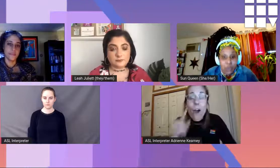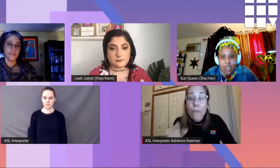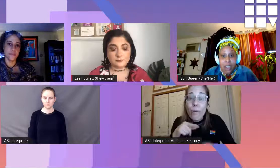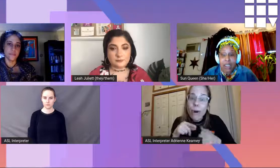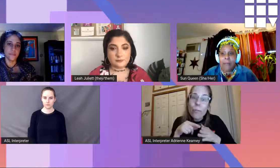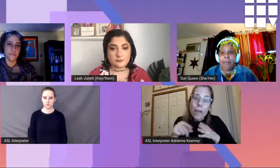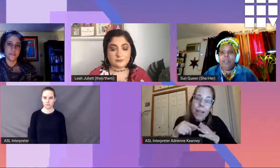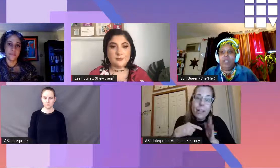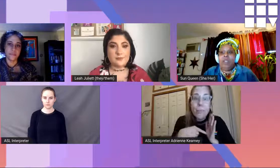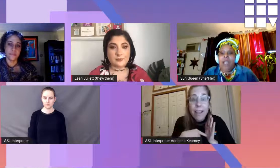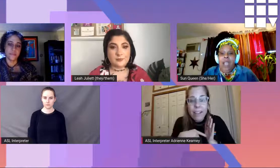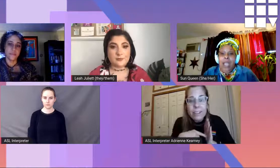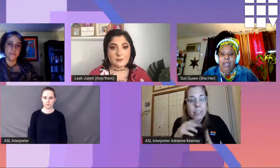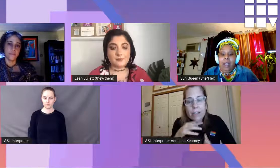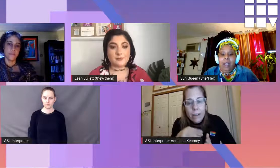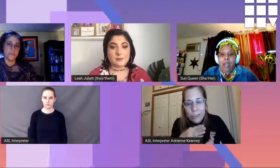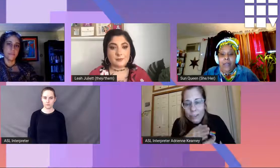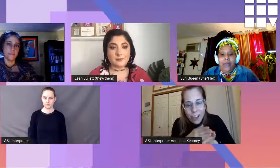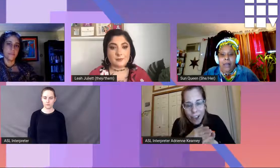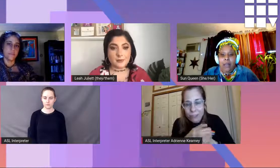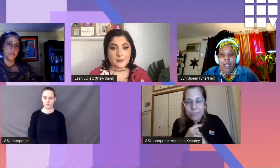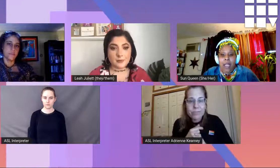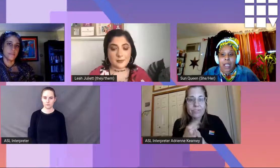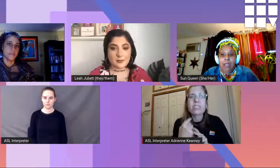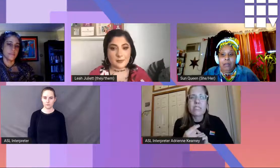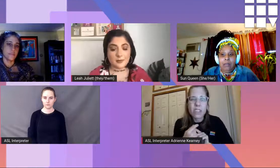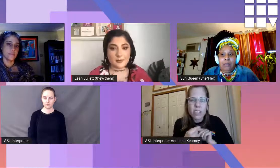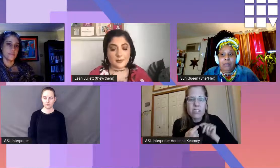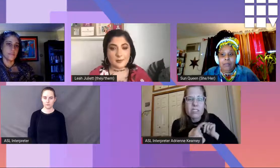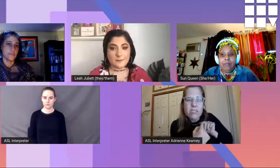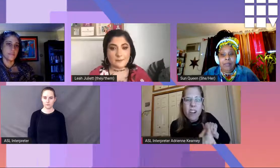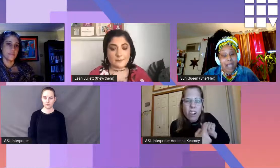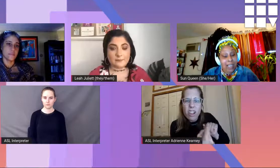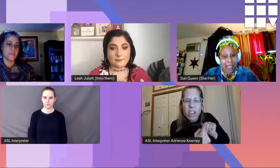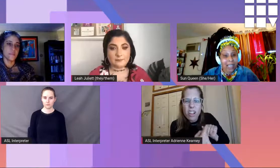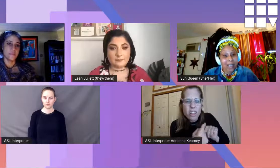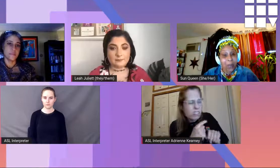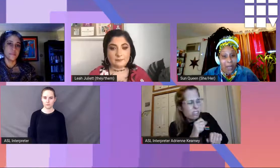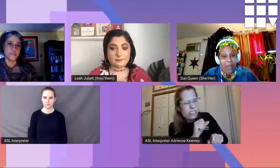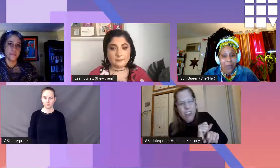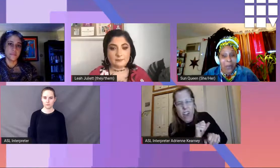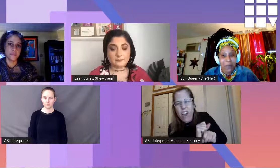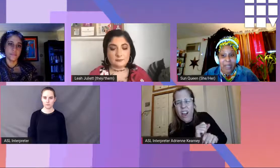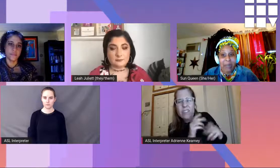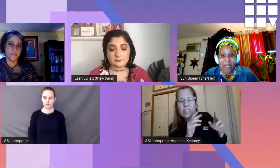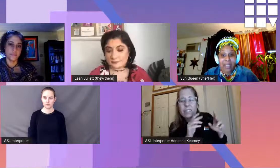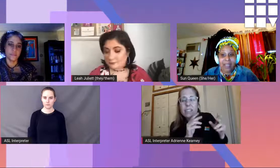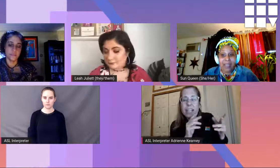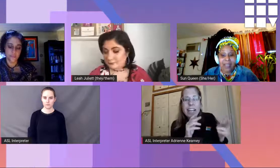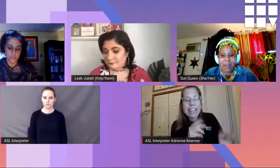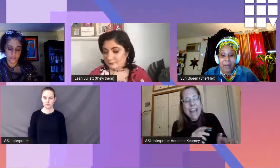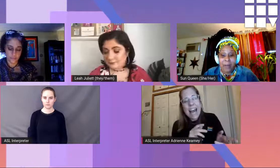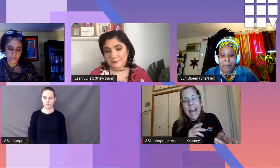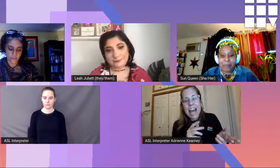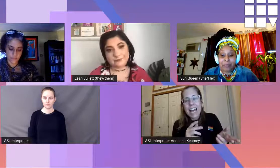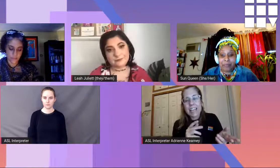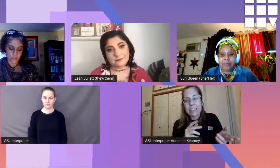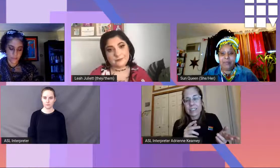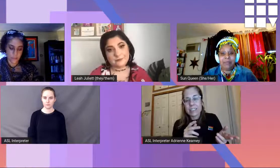Still struggling. And I feel like that takes away from me being,